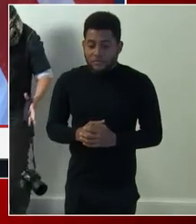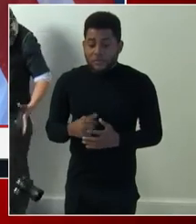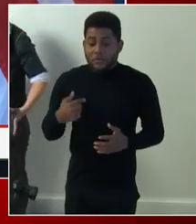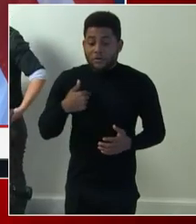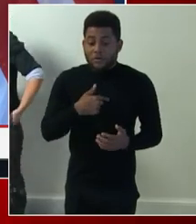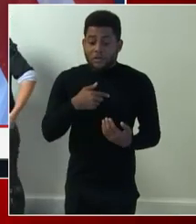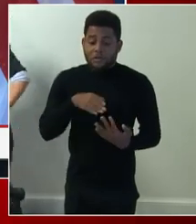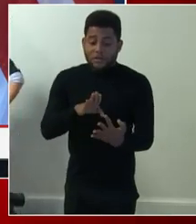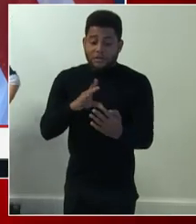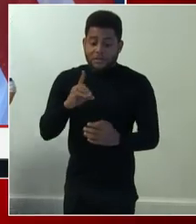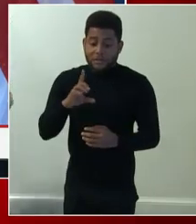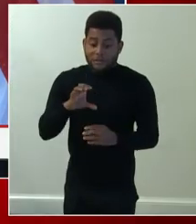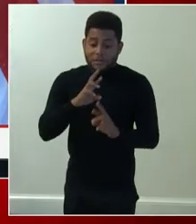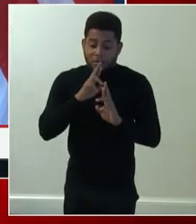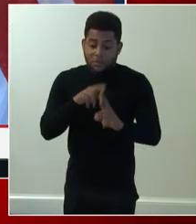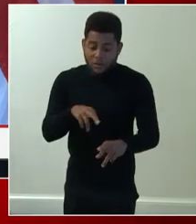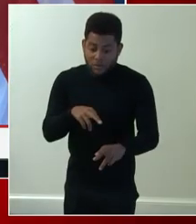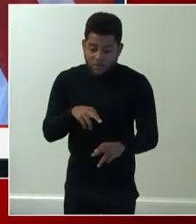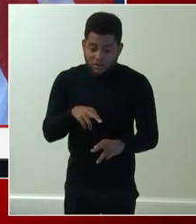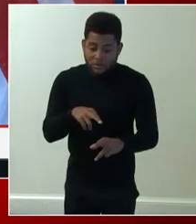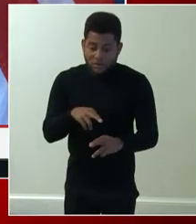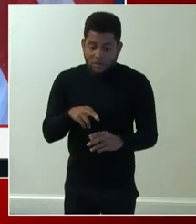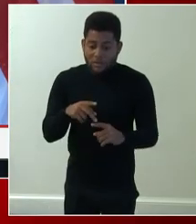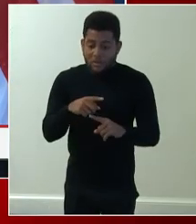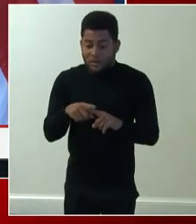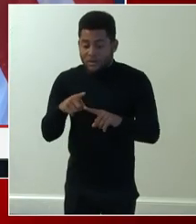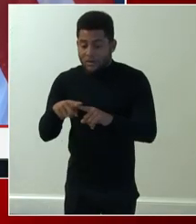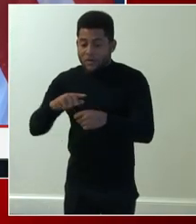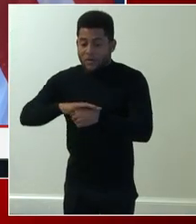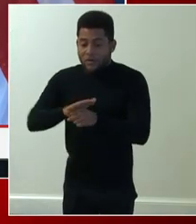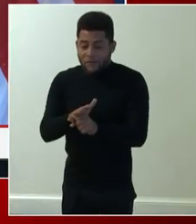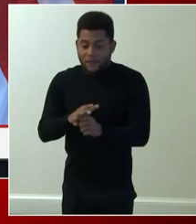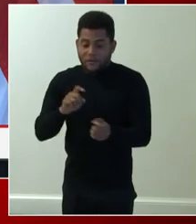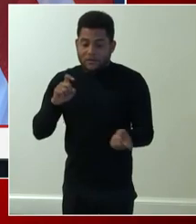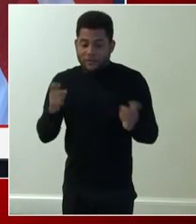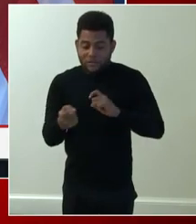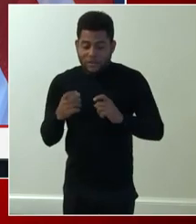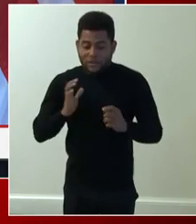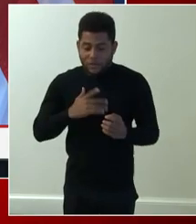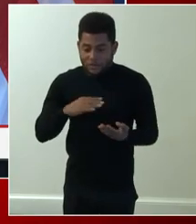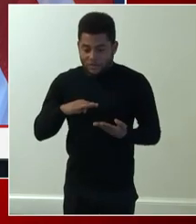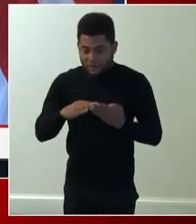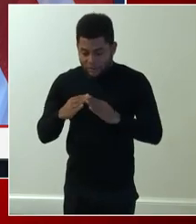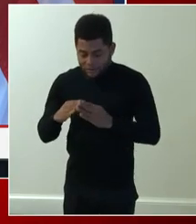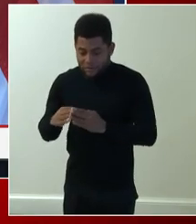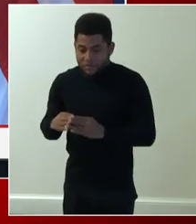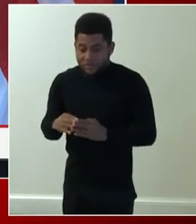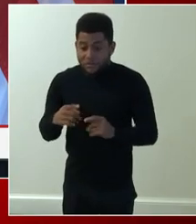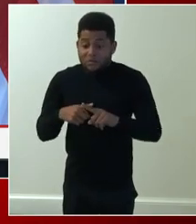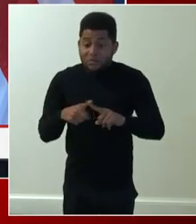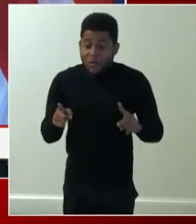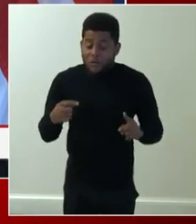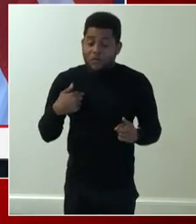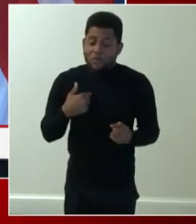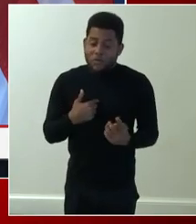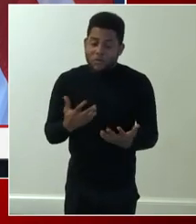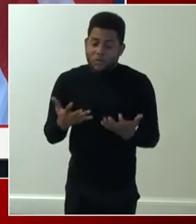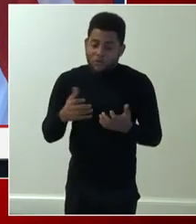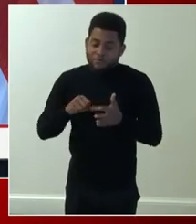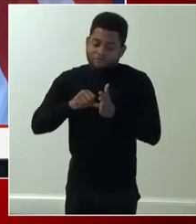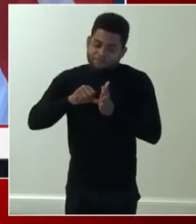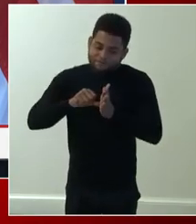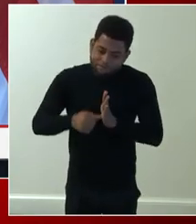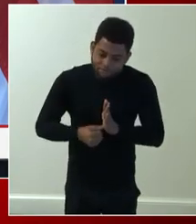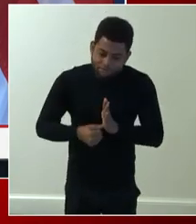posture as COVID-19 evolves in our city. But we want to stress, and I want